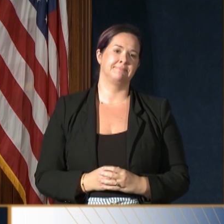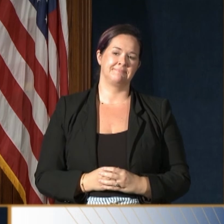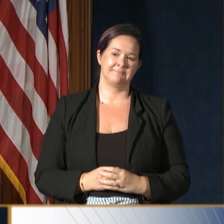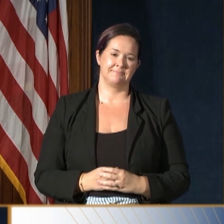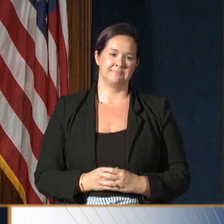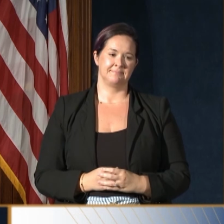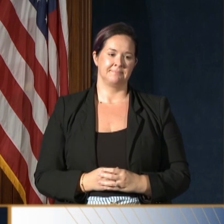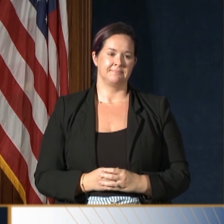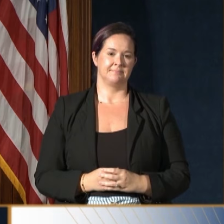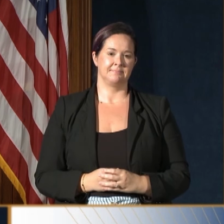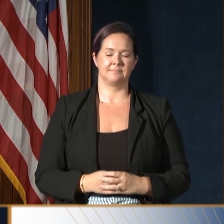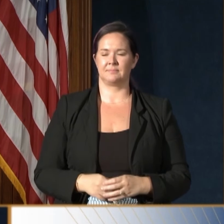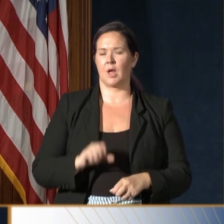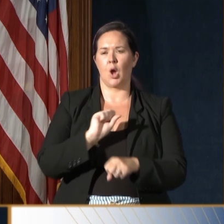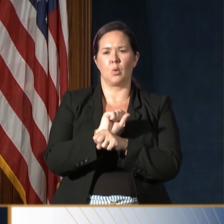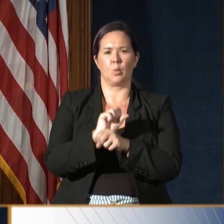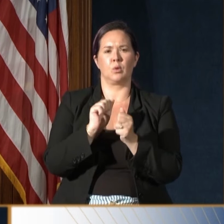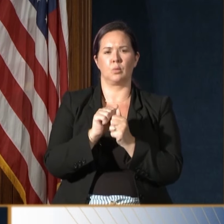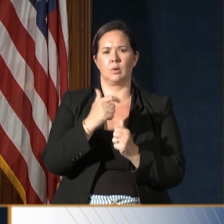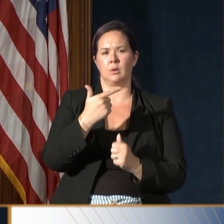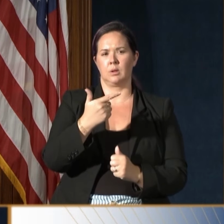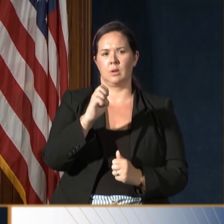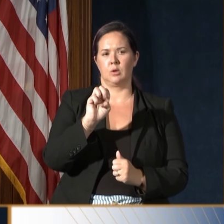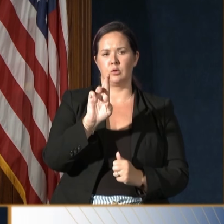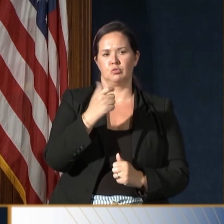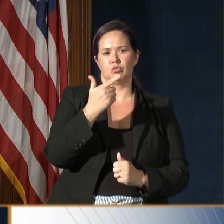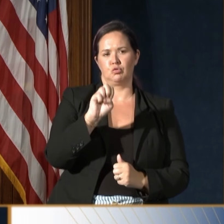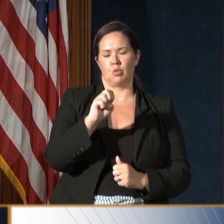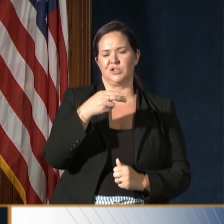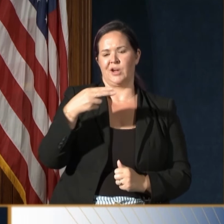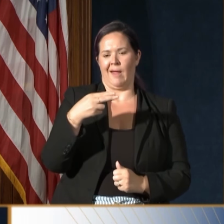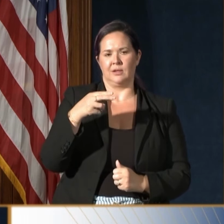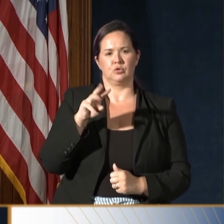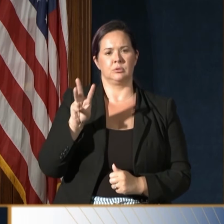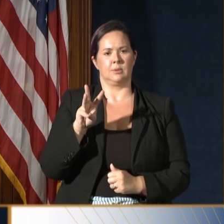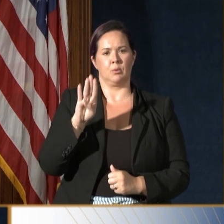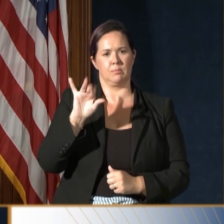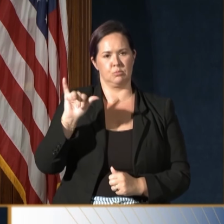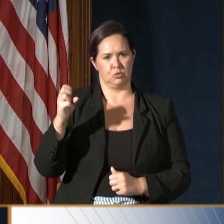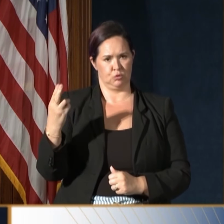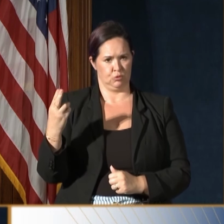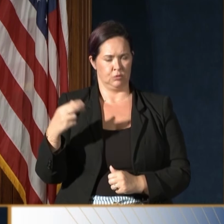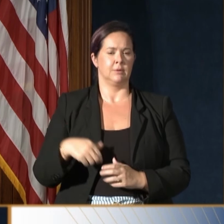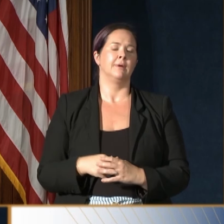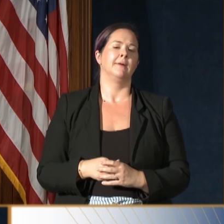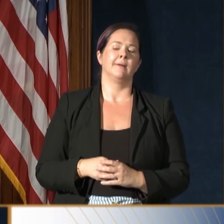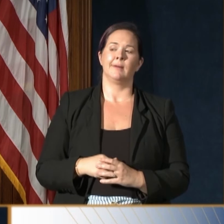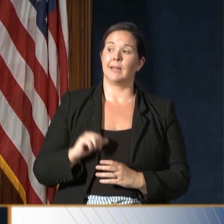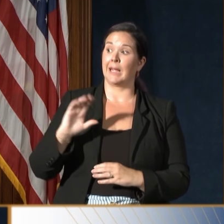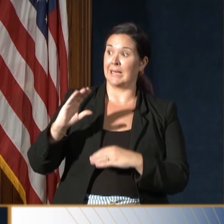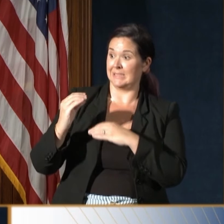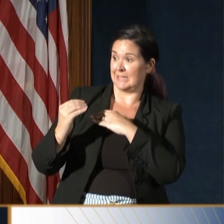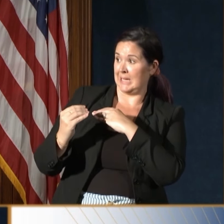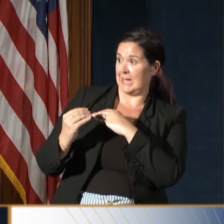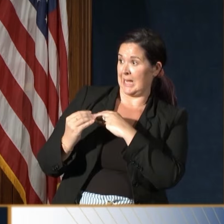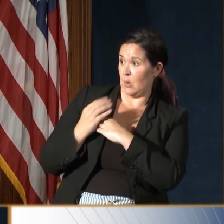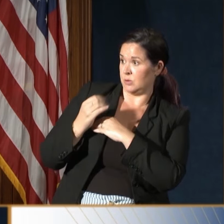I worked with George H.W. Bush and his council in passing the